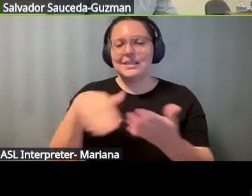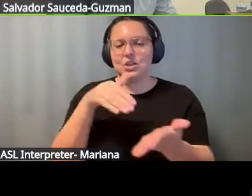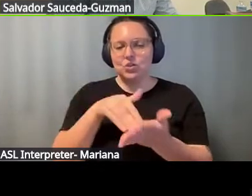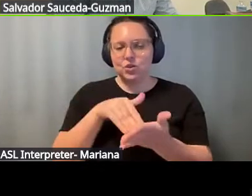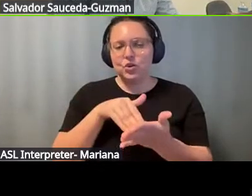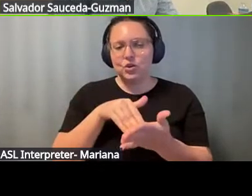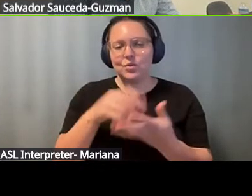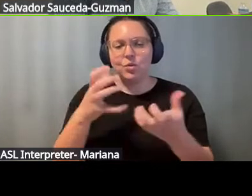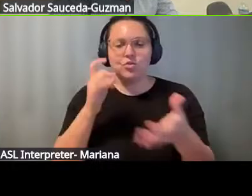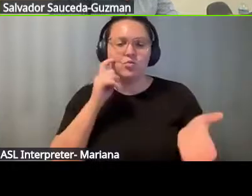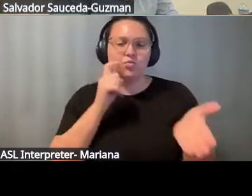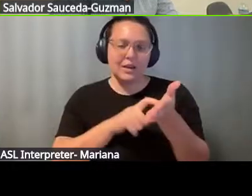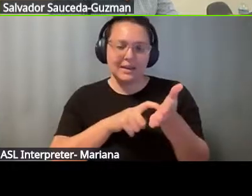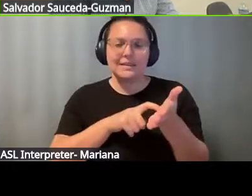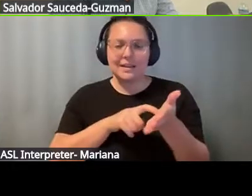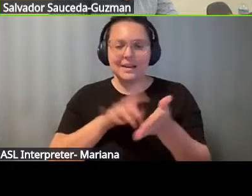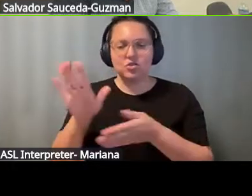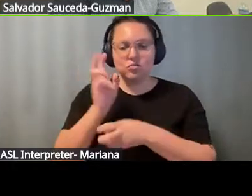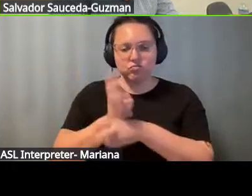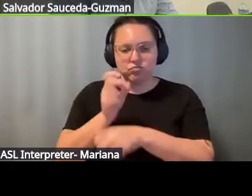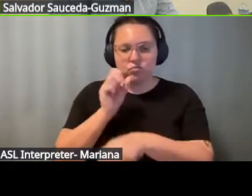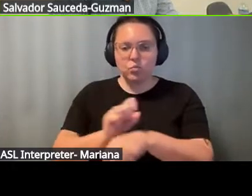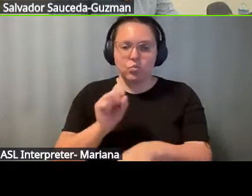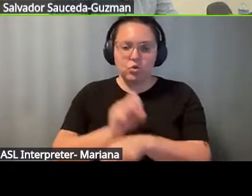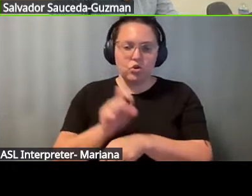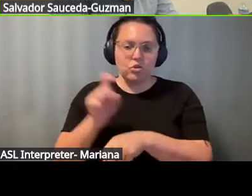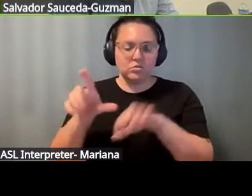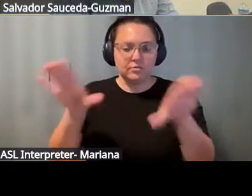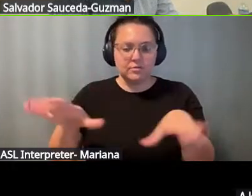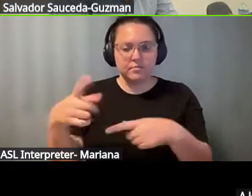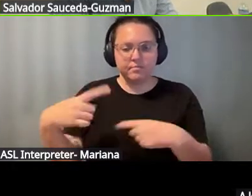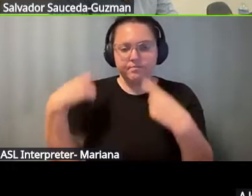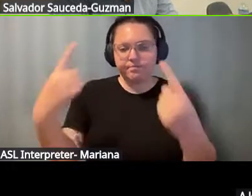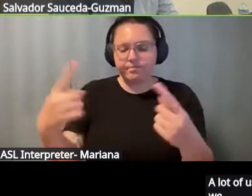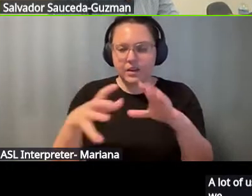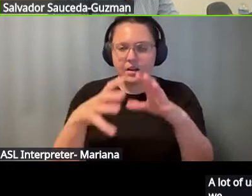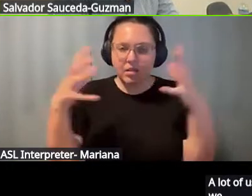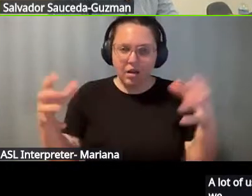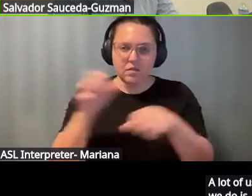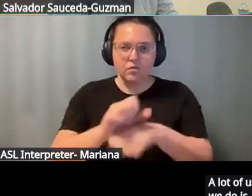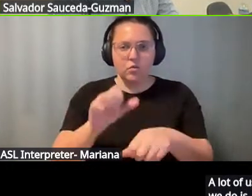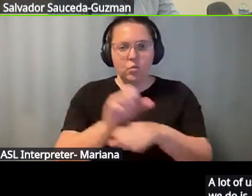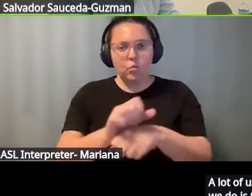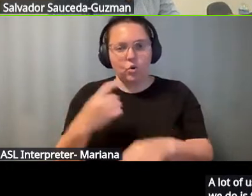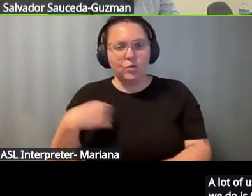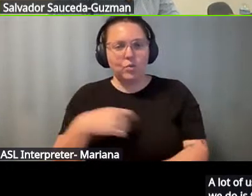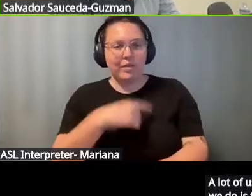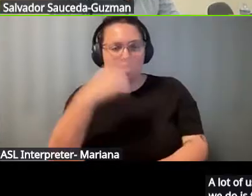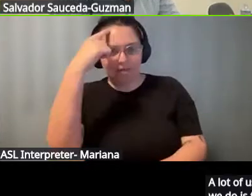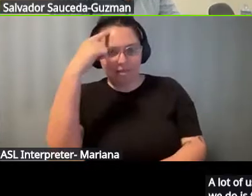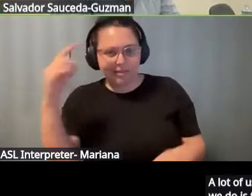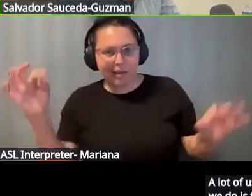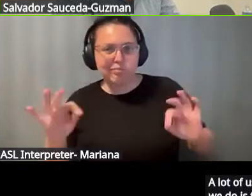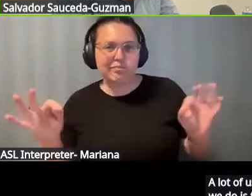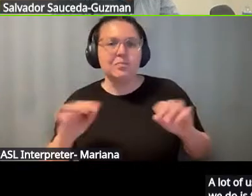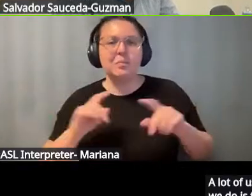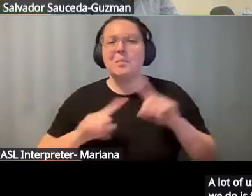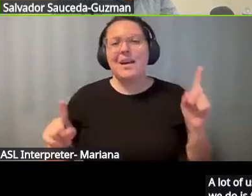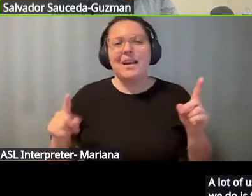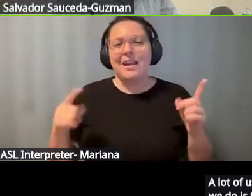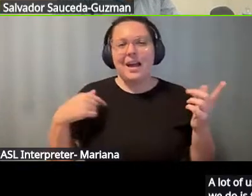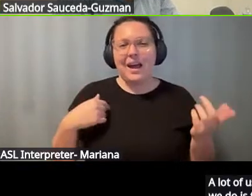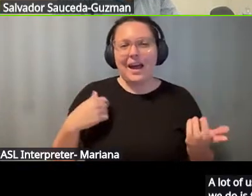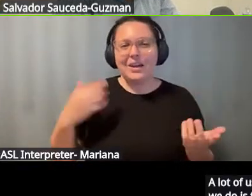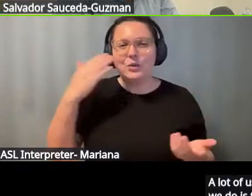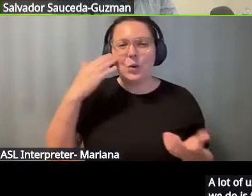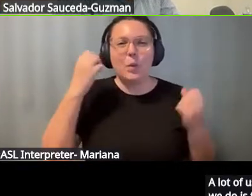A lot of us know, especially the commissioners on this Zoom, a lot of the work we do is thankless. I don't do it for a thank you. I'm